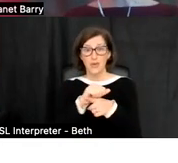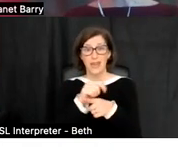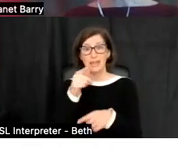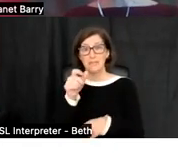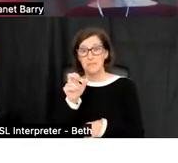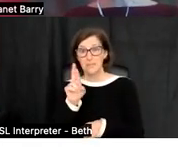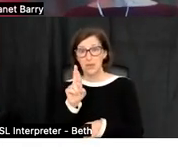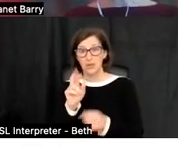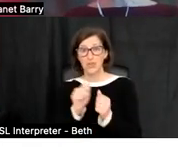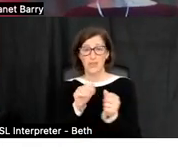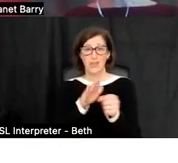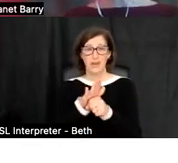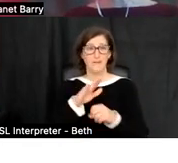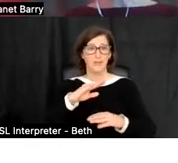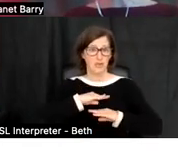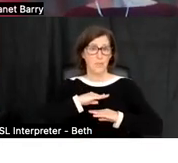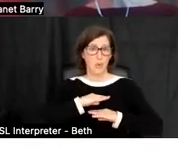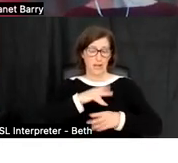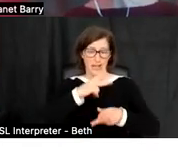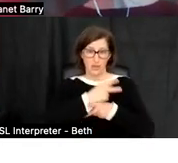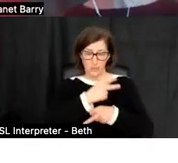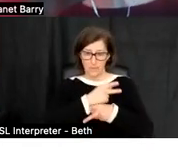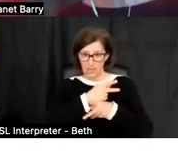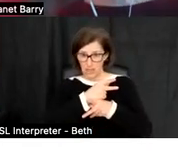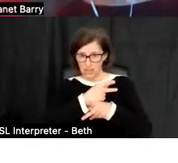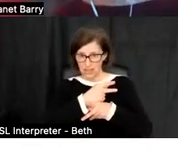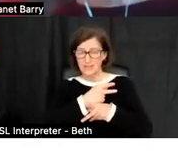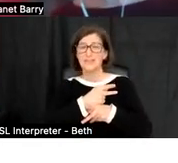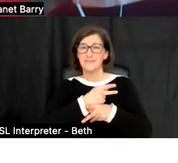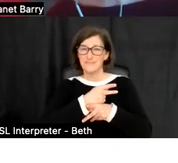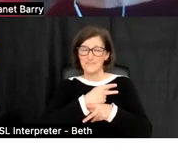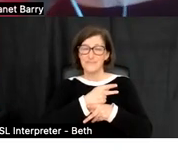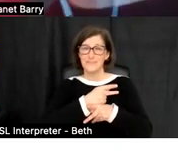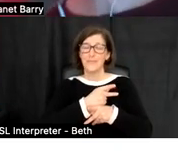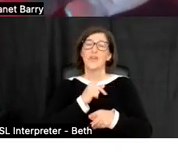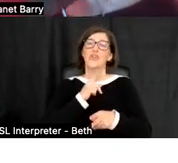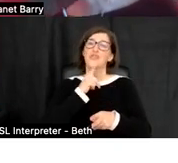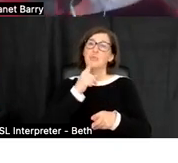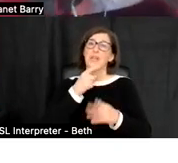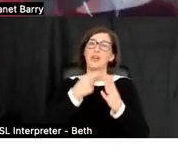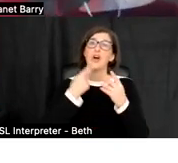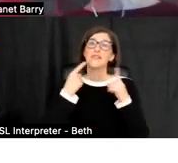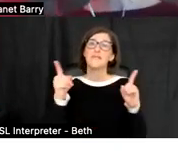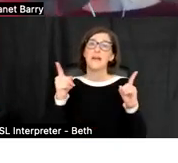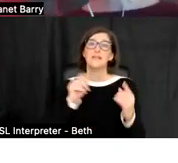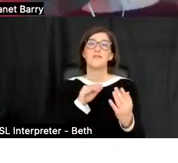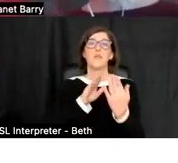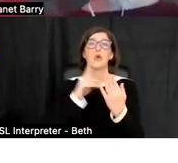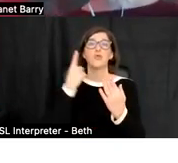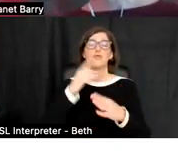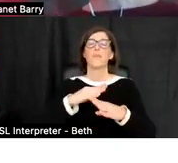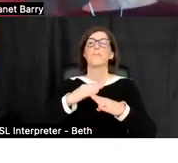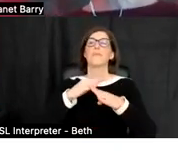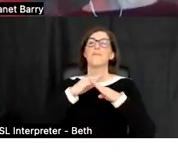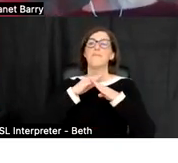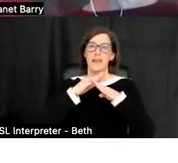with adequate support supervision is really a cost-effective way to be able to prevent